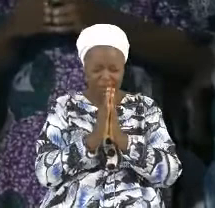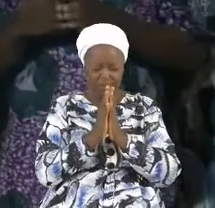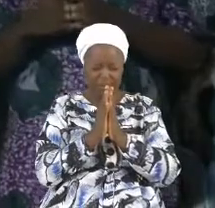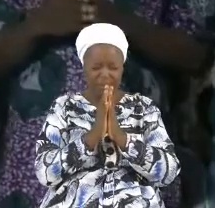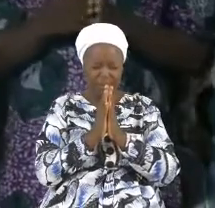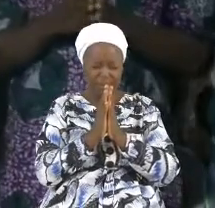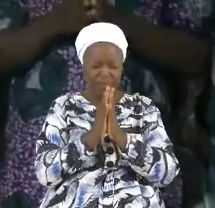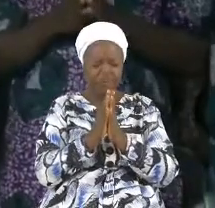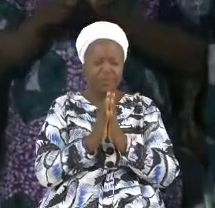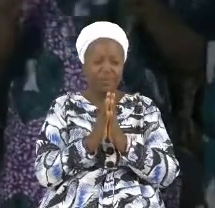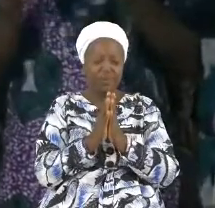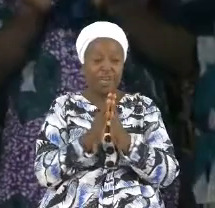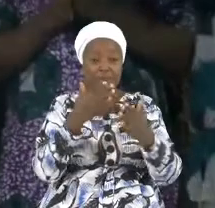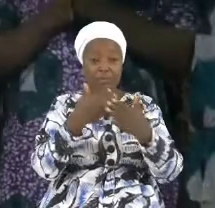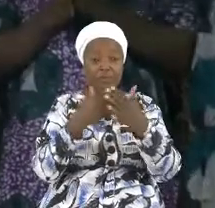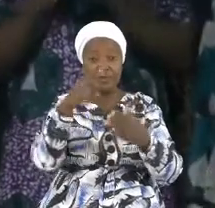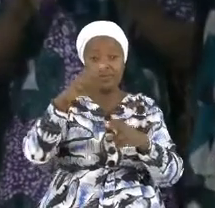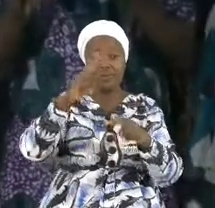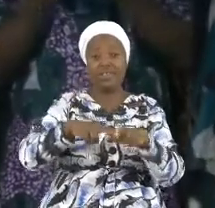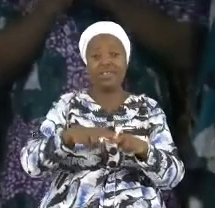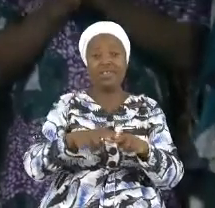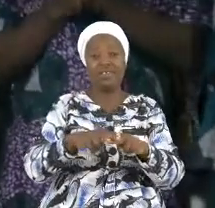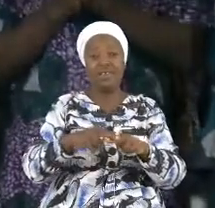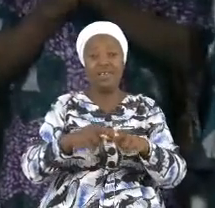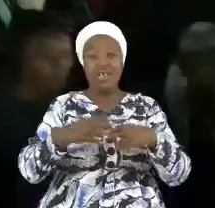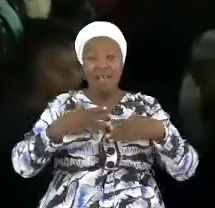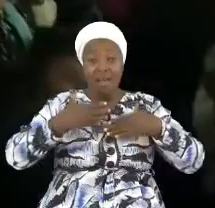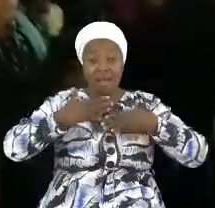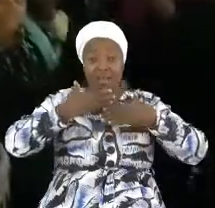Before you sit down, shout redemption.